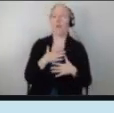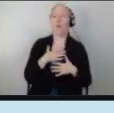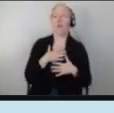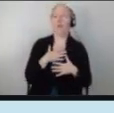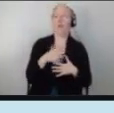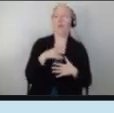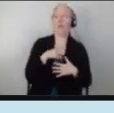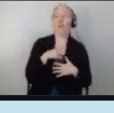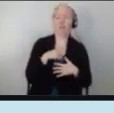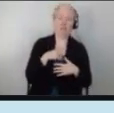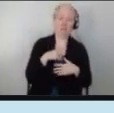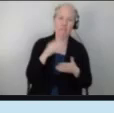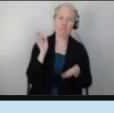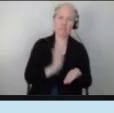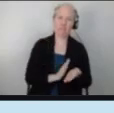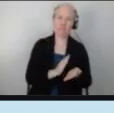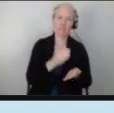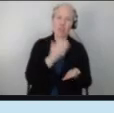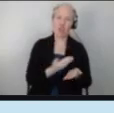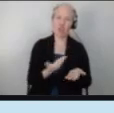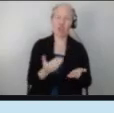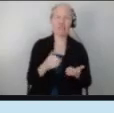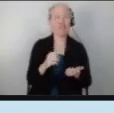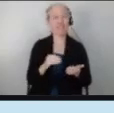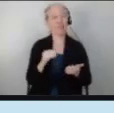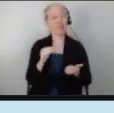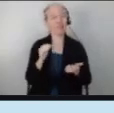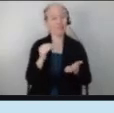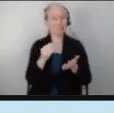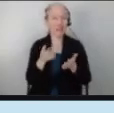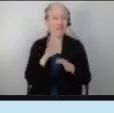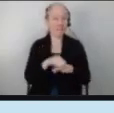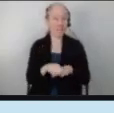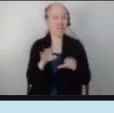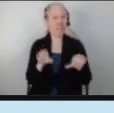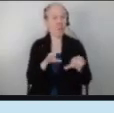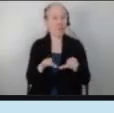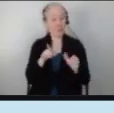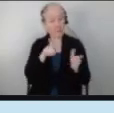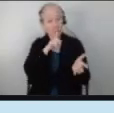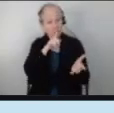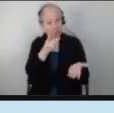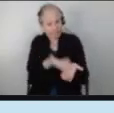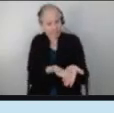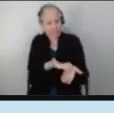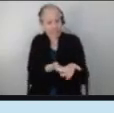and that really does affect performance of different groups in scientific studies.